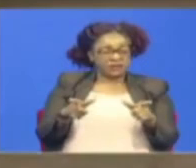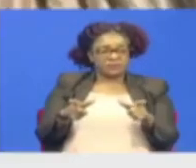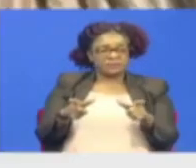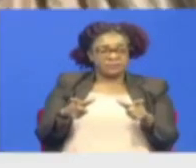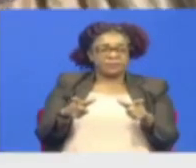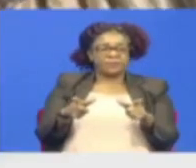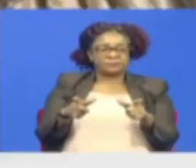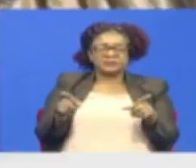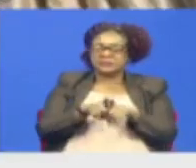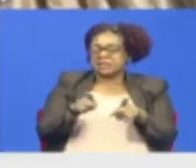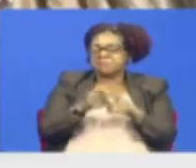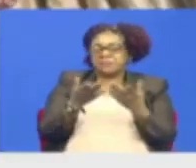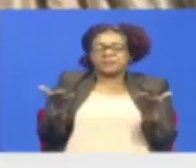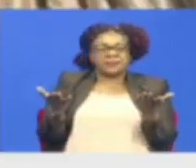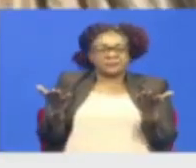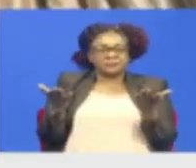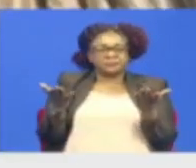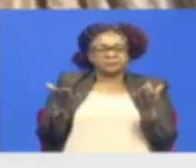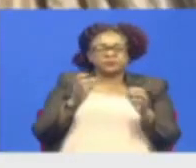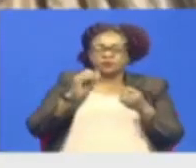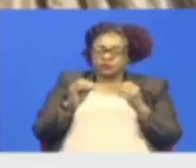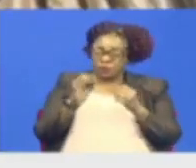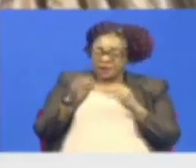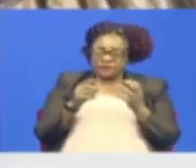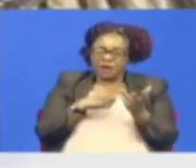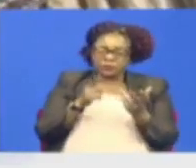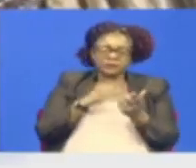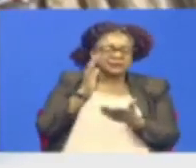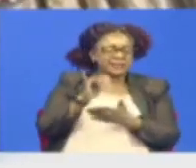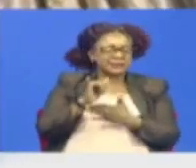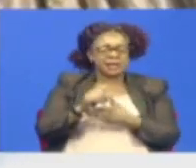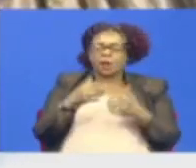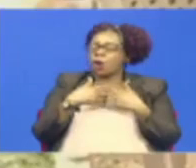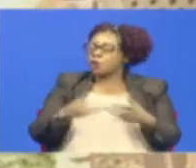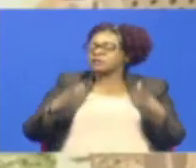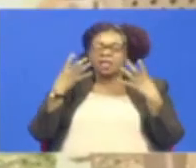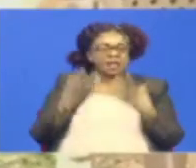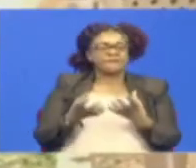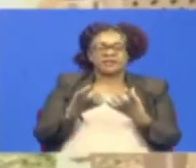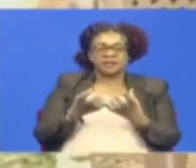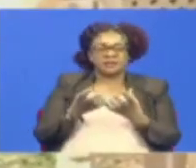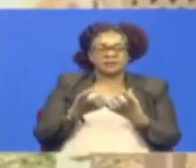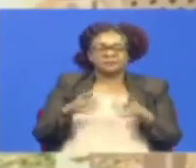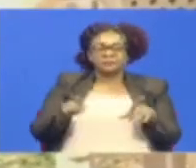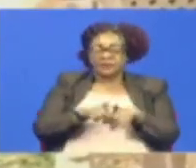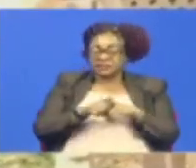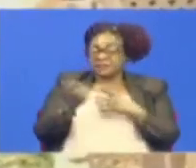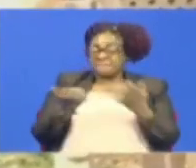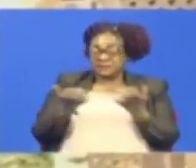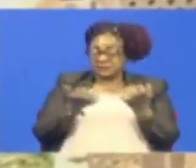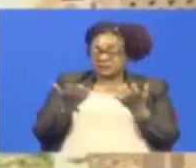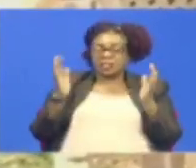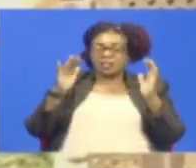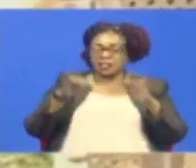pia zimelala chini. So ukipiga moja moja ni hasara kubwa venye tunaenda. While the businesses' hands appear